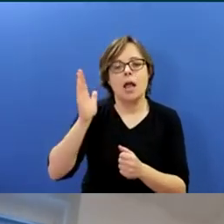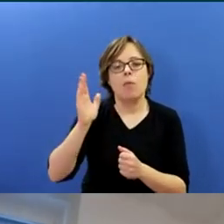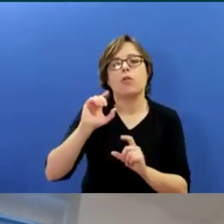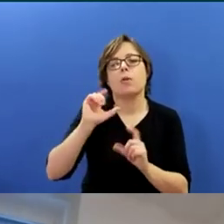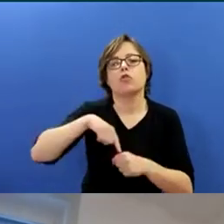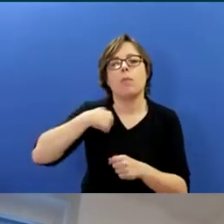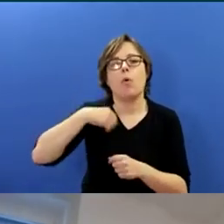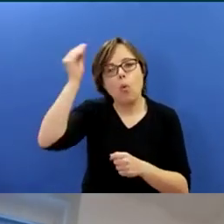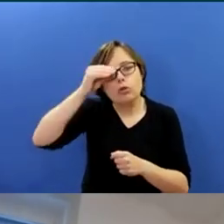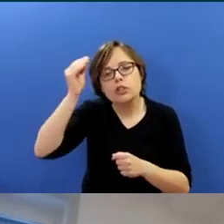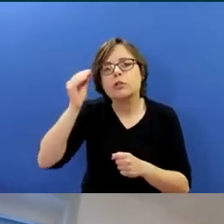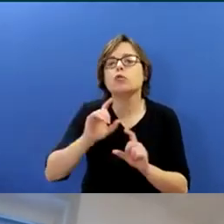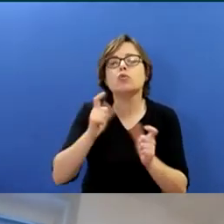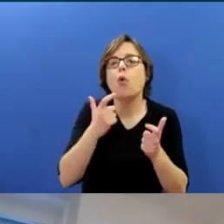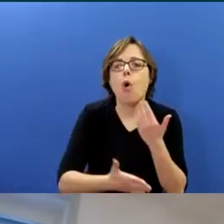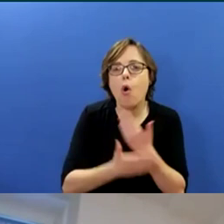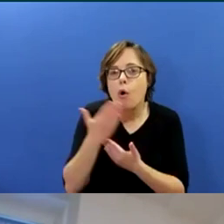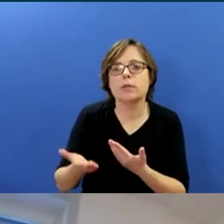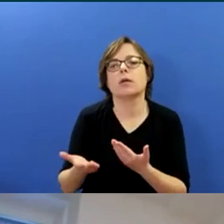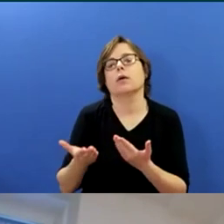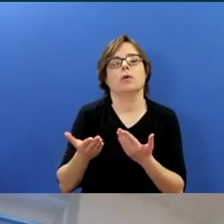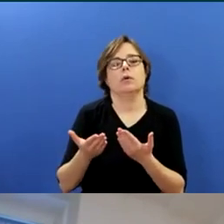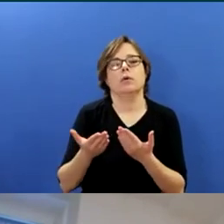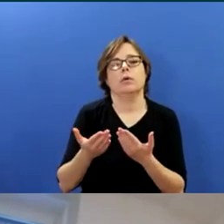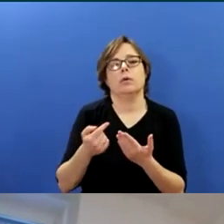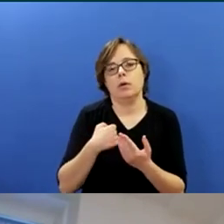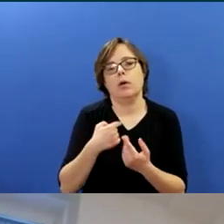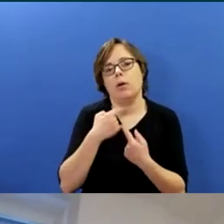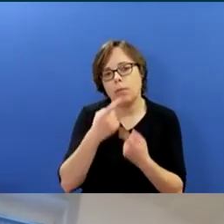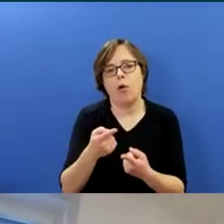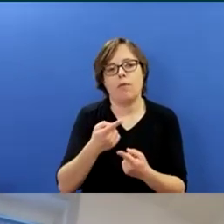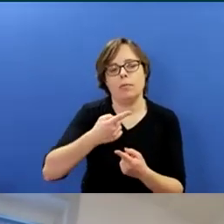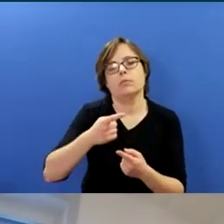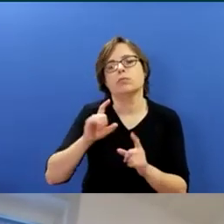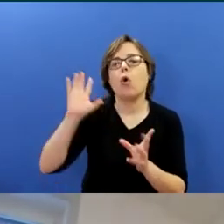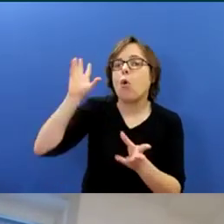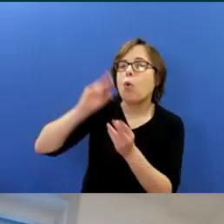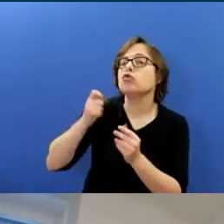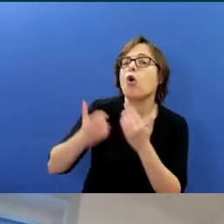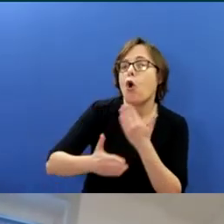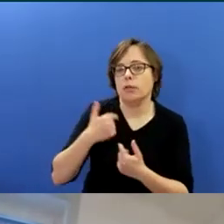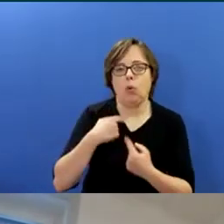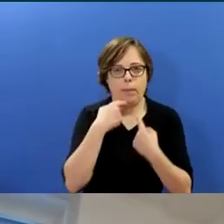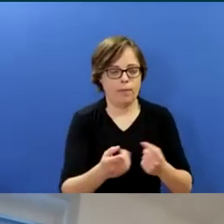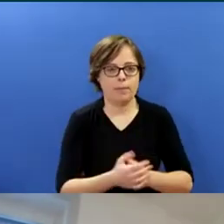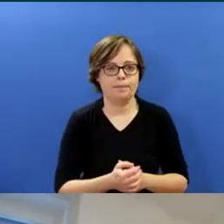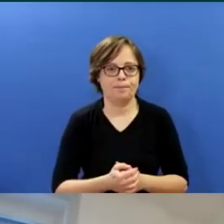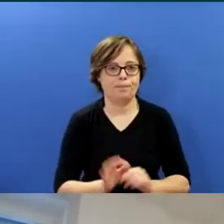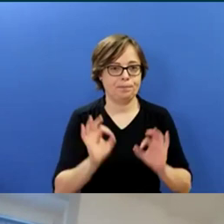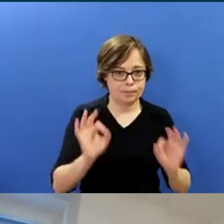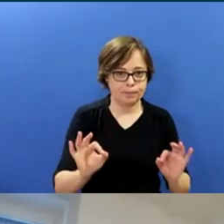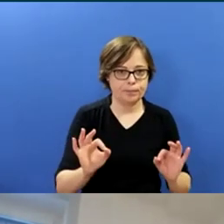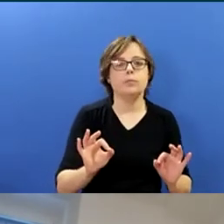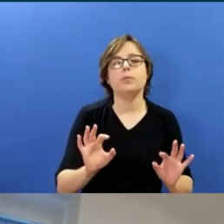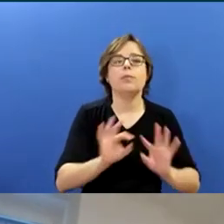able to draw. Okay, so in terms of strategic framework, the climate idea